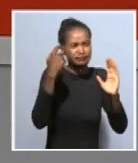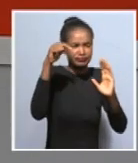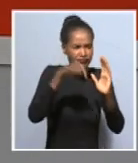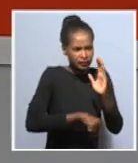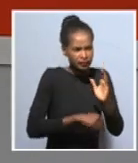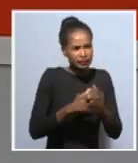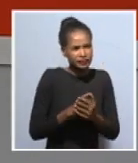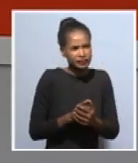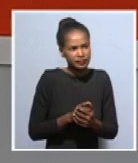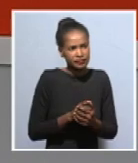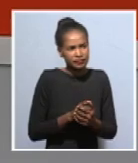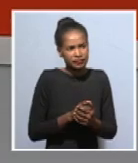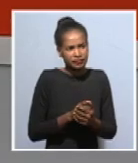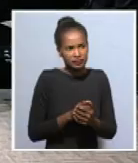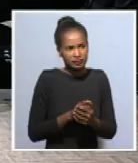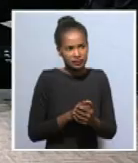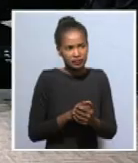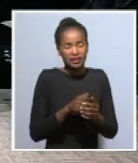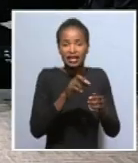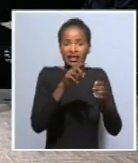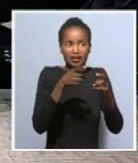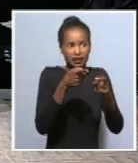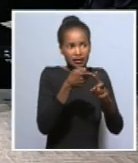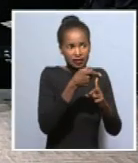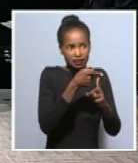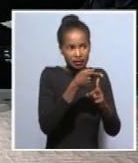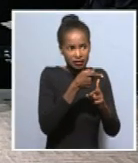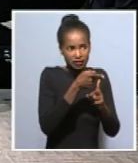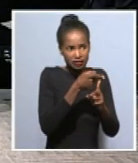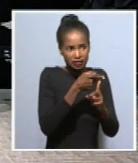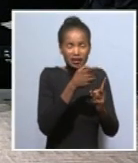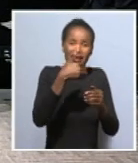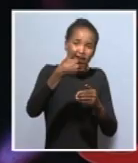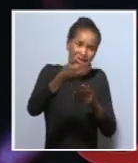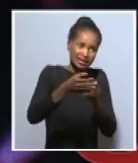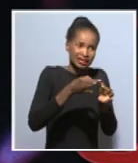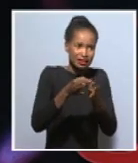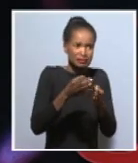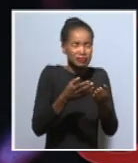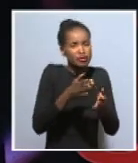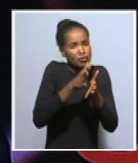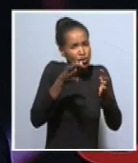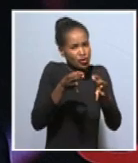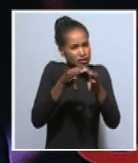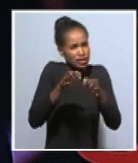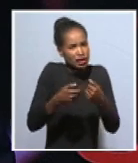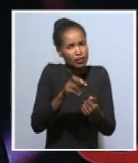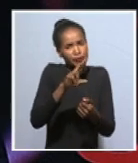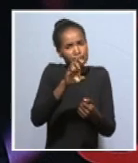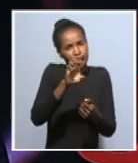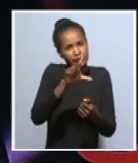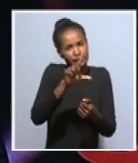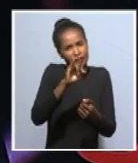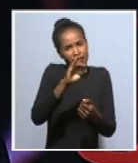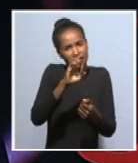elaborate introduction. Yeah, but that is the relief measures. If we can come back to that a little bit later, I can explain a little bit more. The stimulus